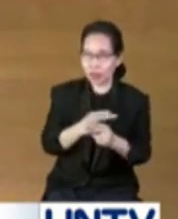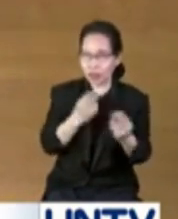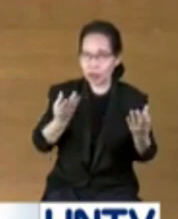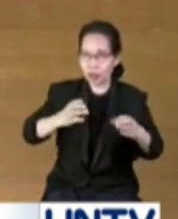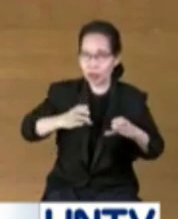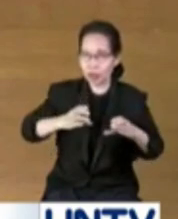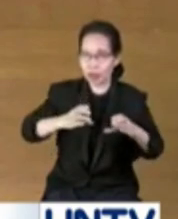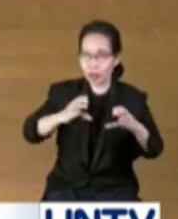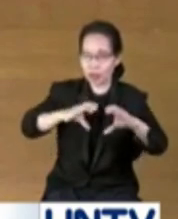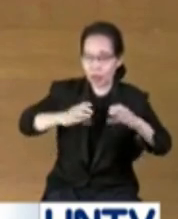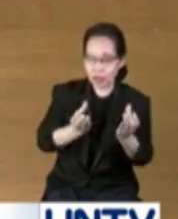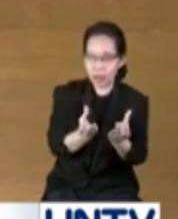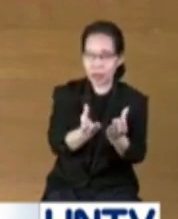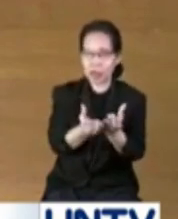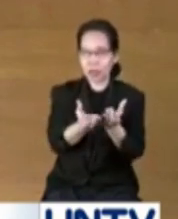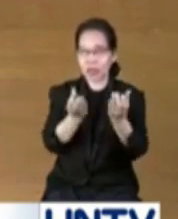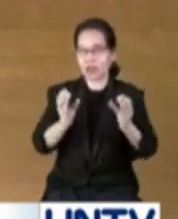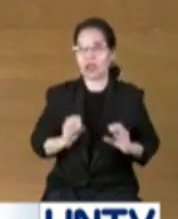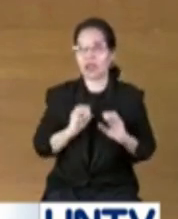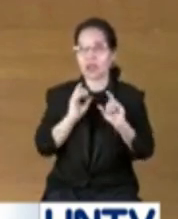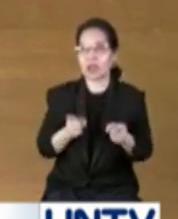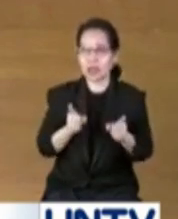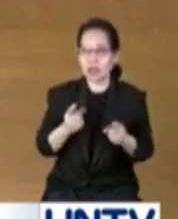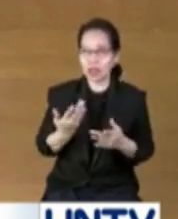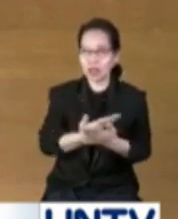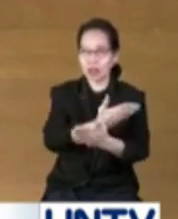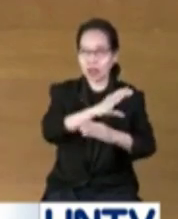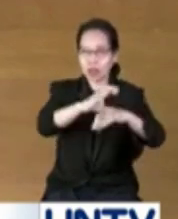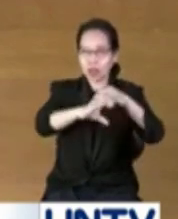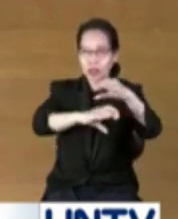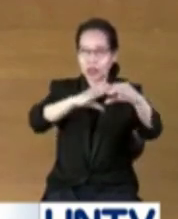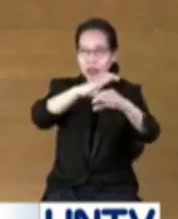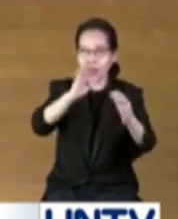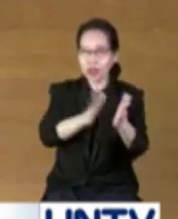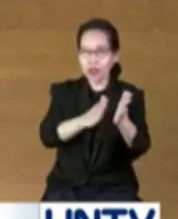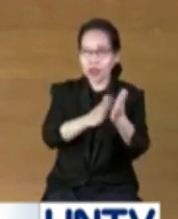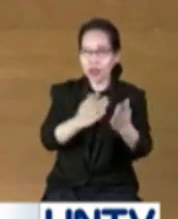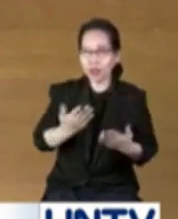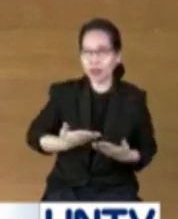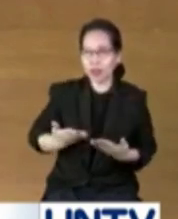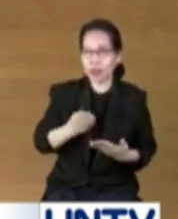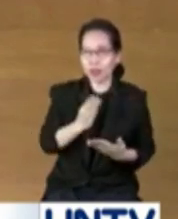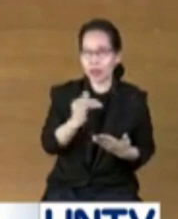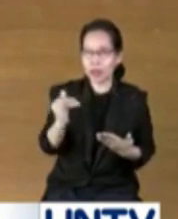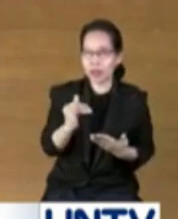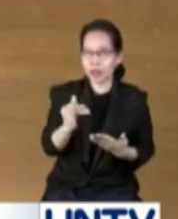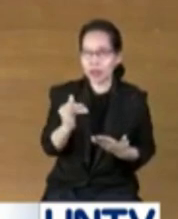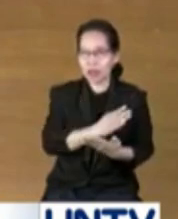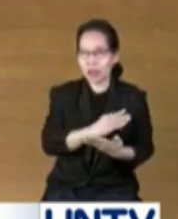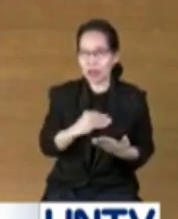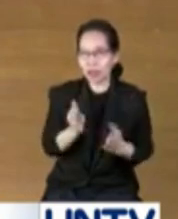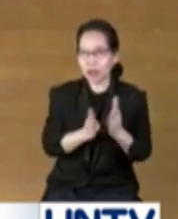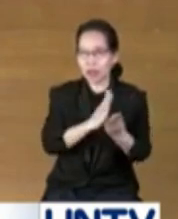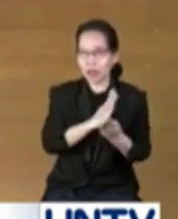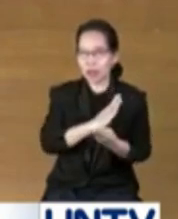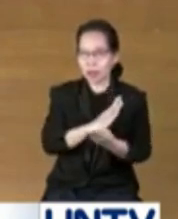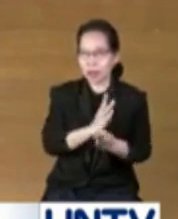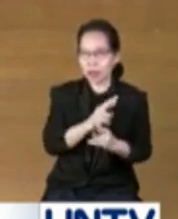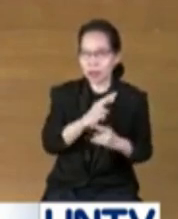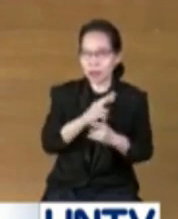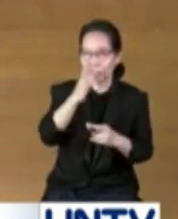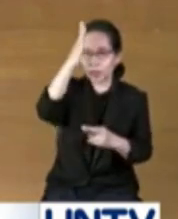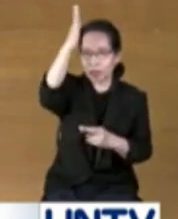is being addressed. Aside from new construction, schools and facilities are being retrofitted to become ready for the future, ready